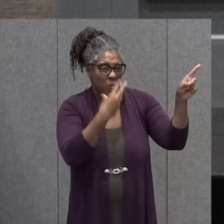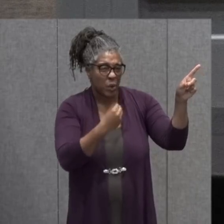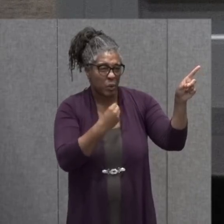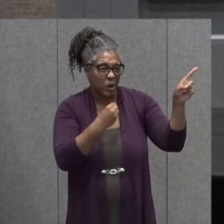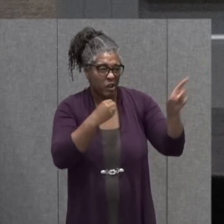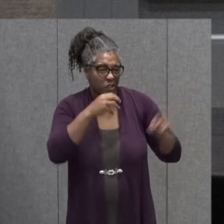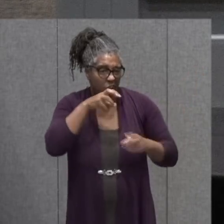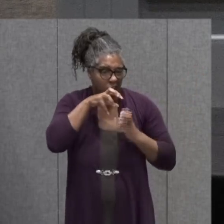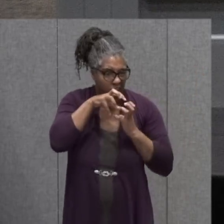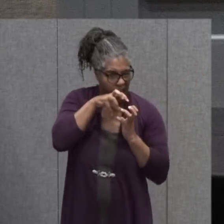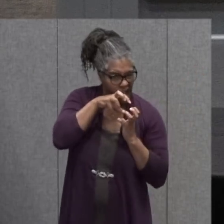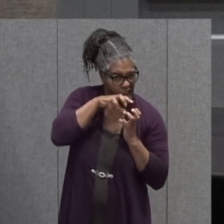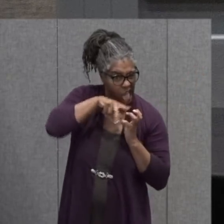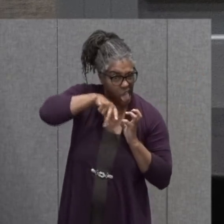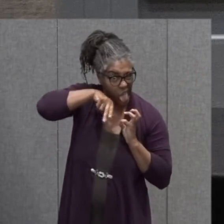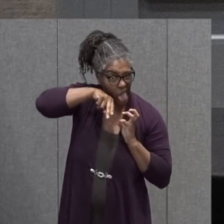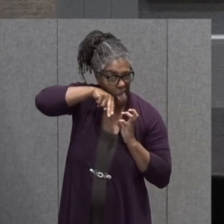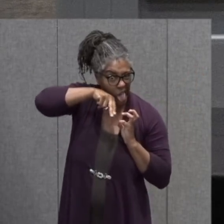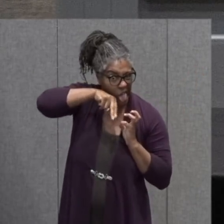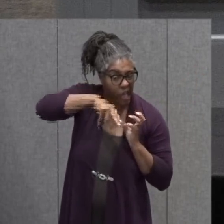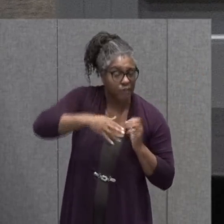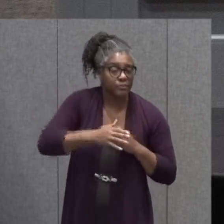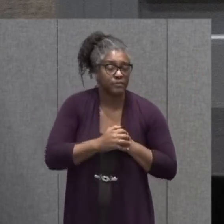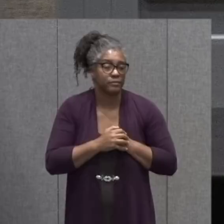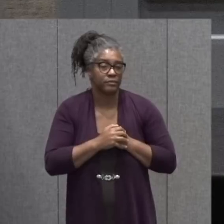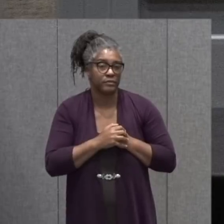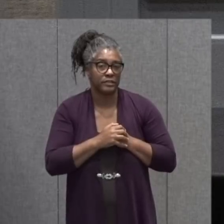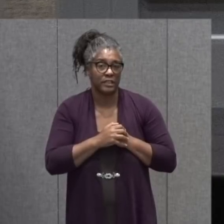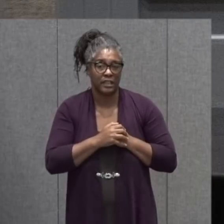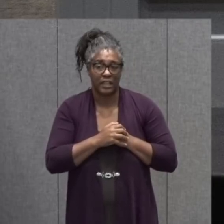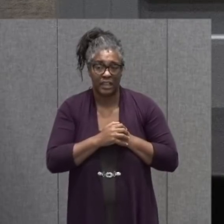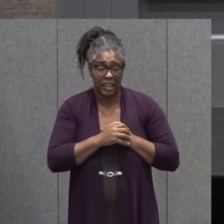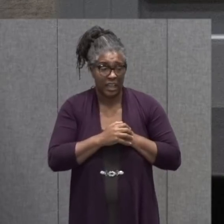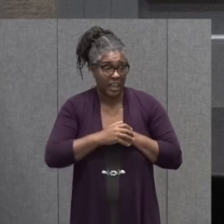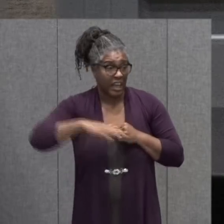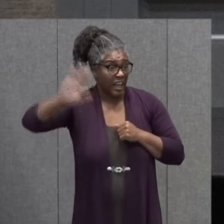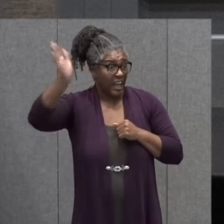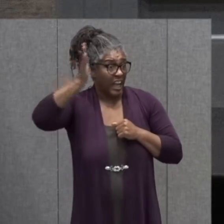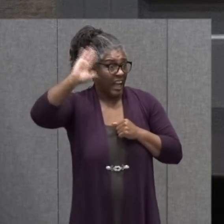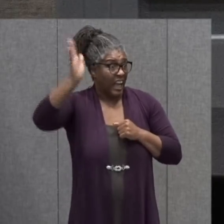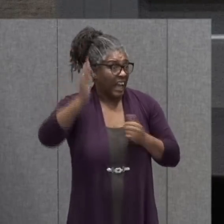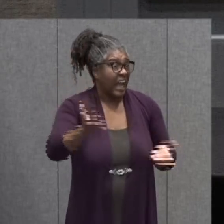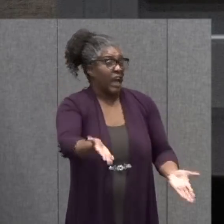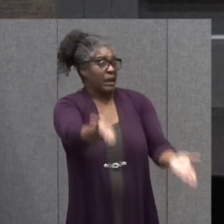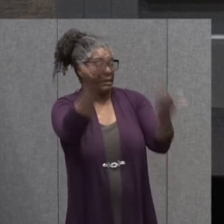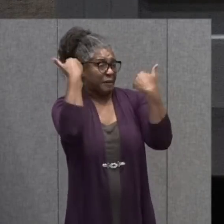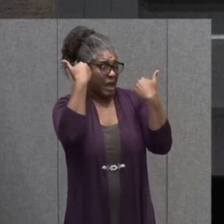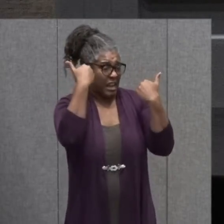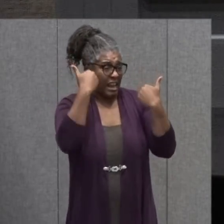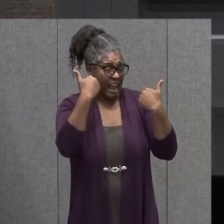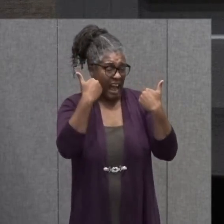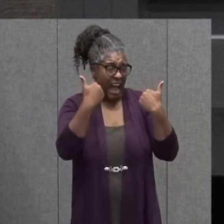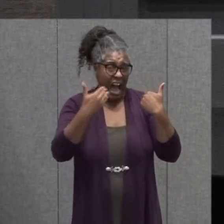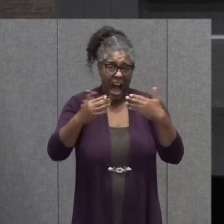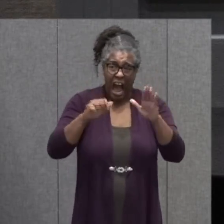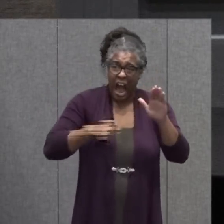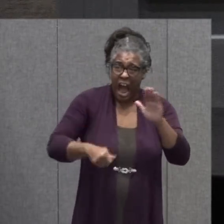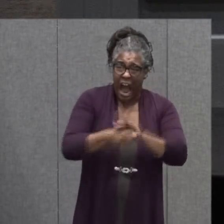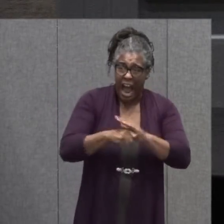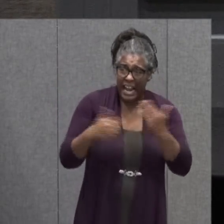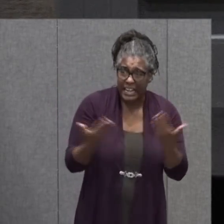hungry. Quick, cried the third little pig. Hide in here.